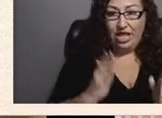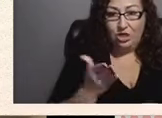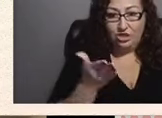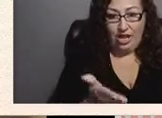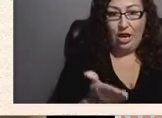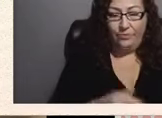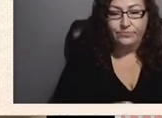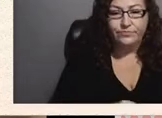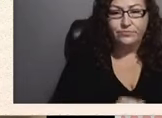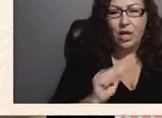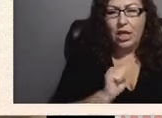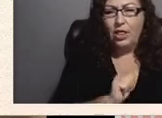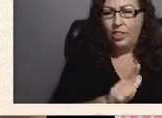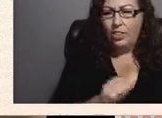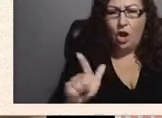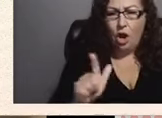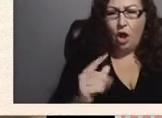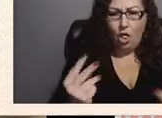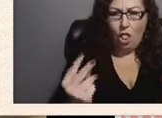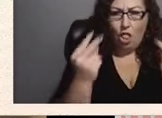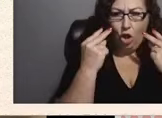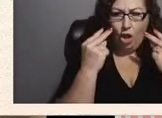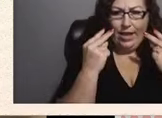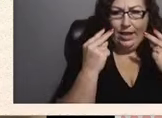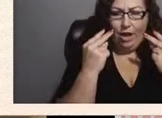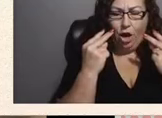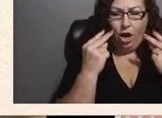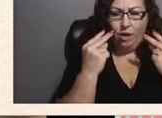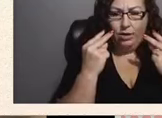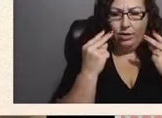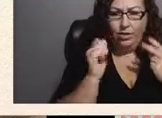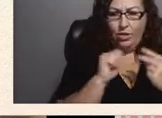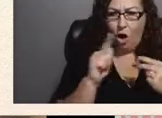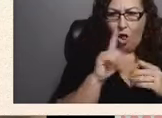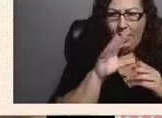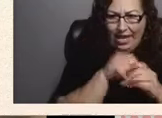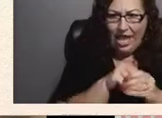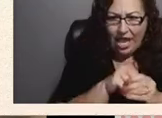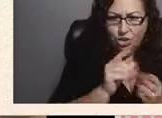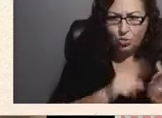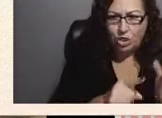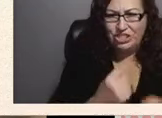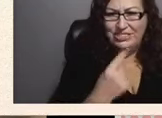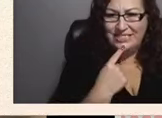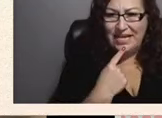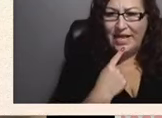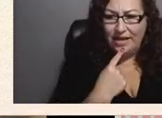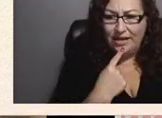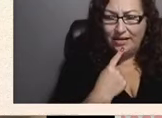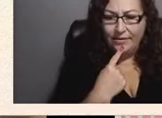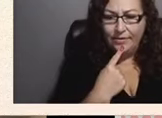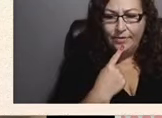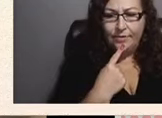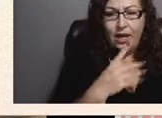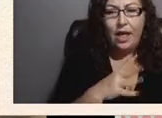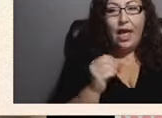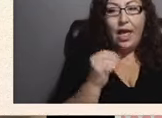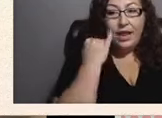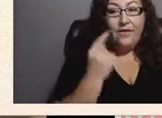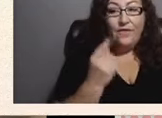they're all looking at her. They're all engaged in what she is saying. And if you have